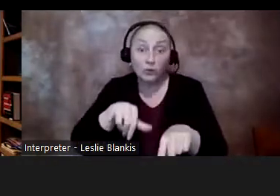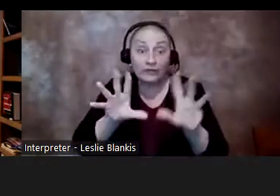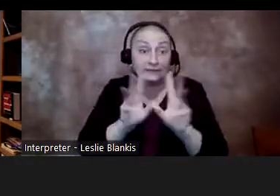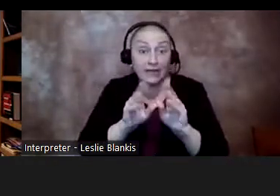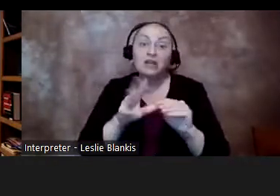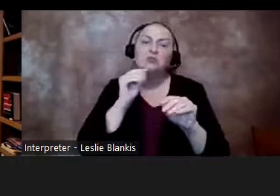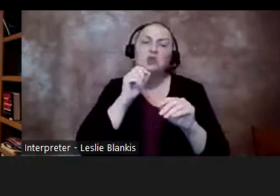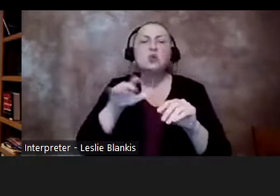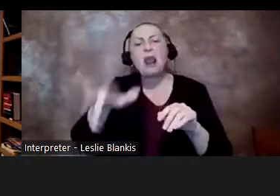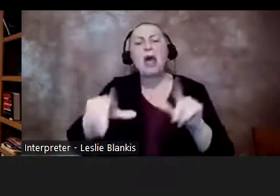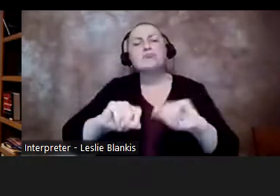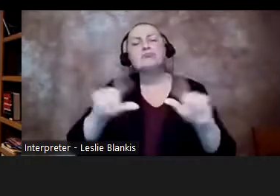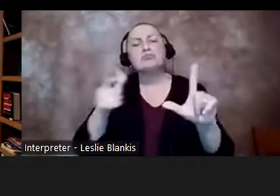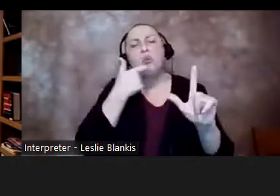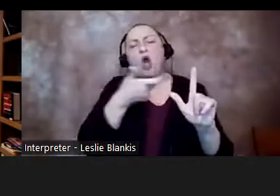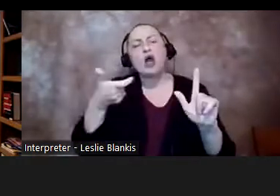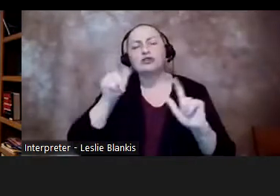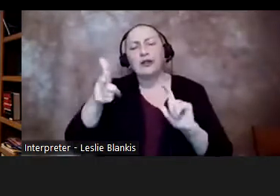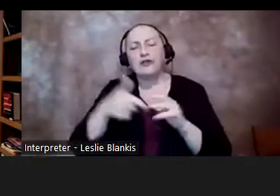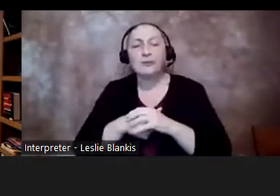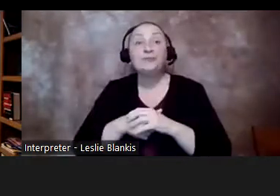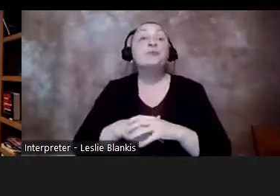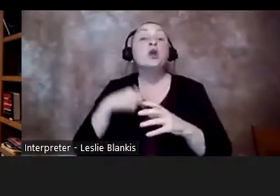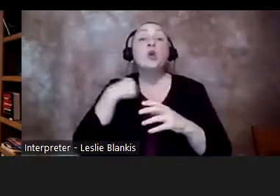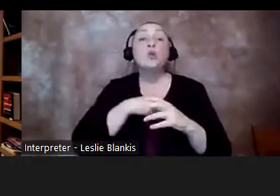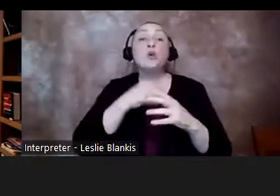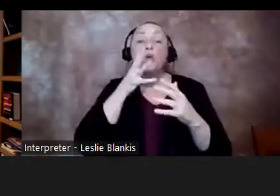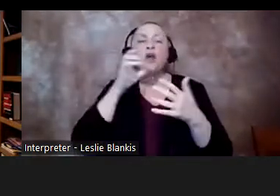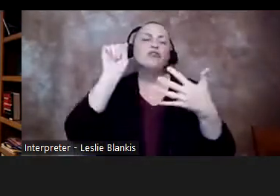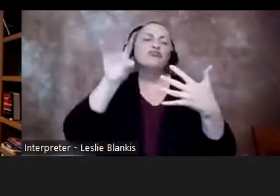information. I want